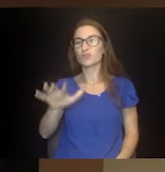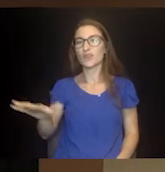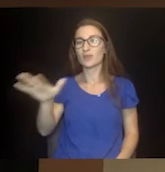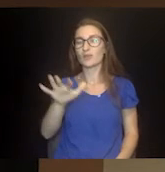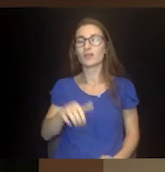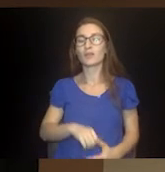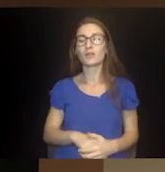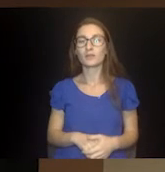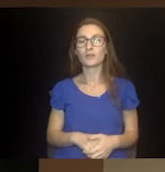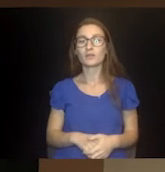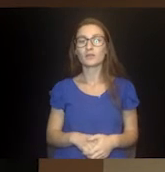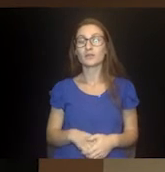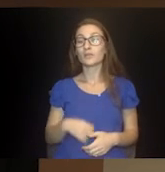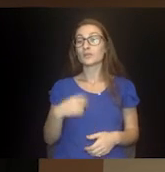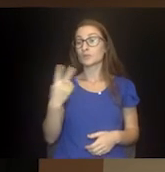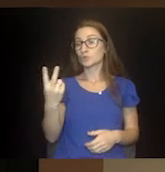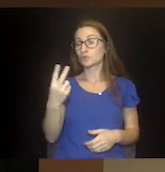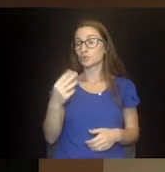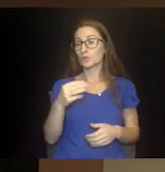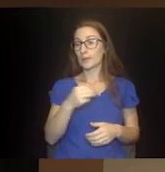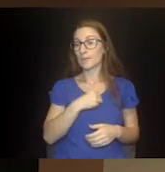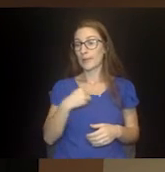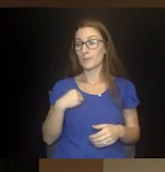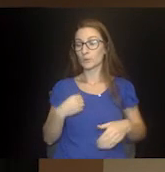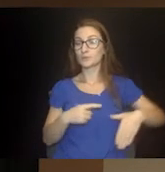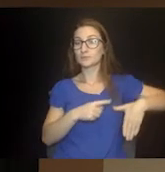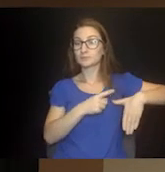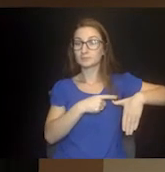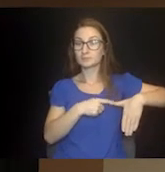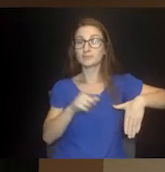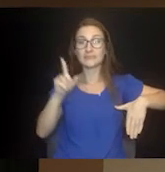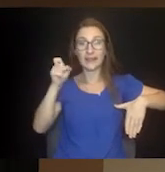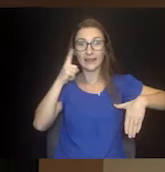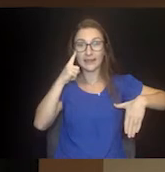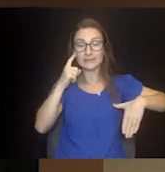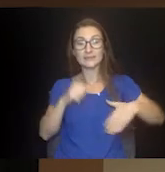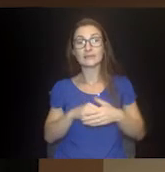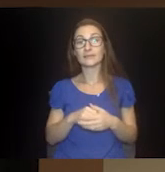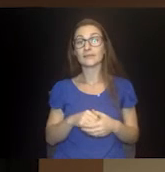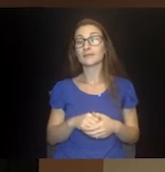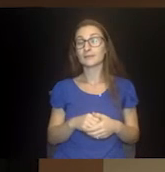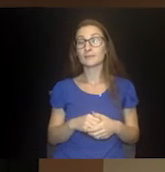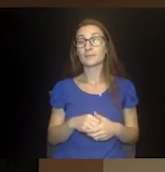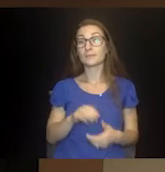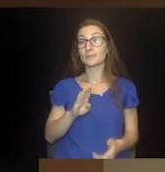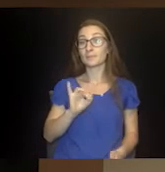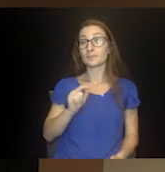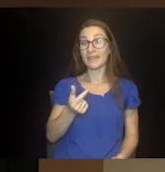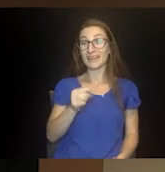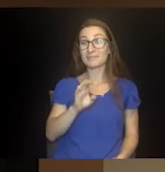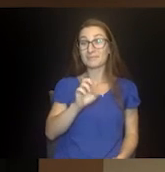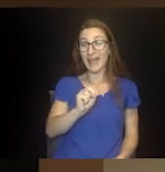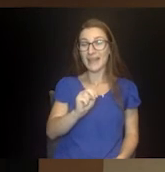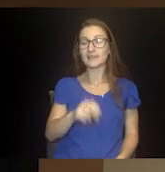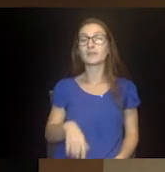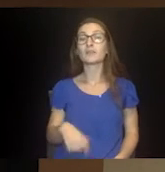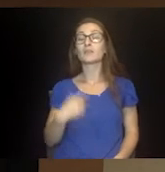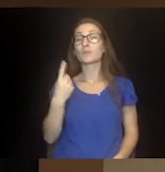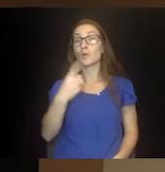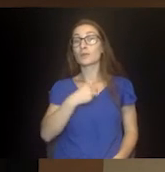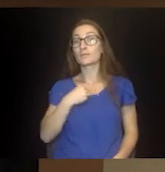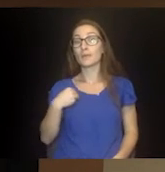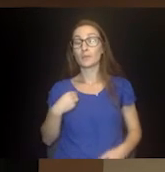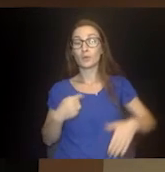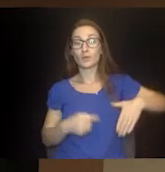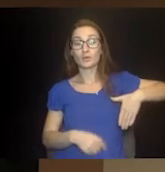Duval area. We have 2 members up in Tallahassee, Big Bend, and one of our